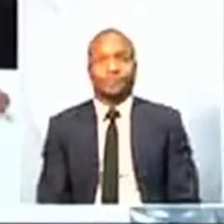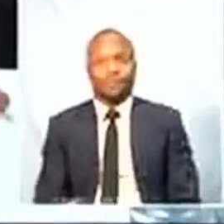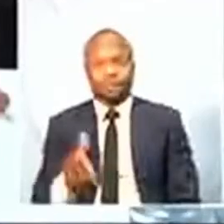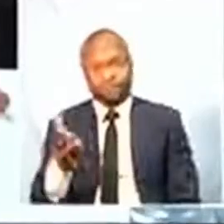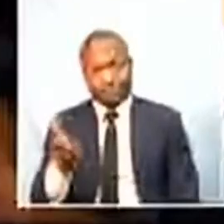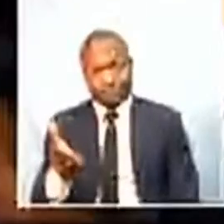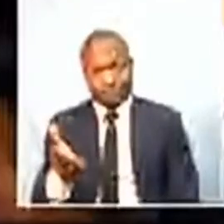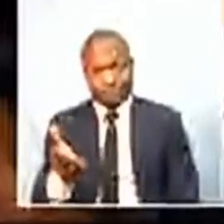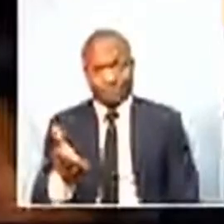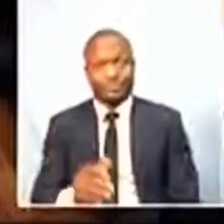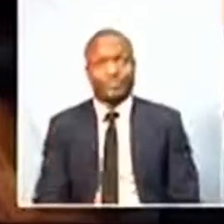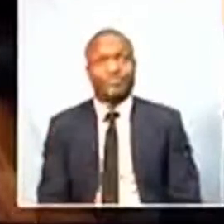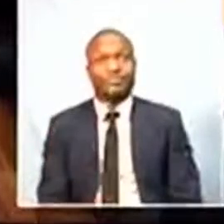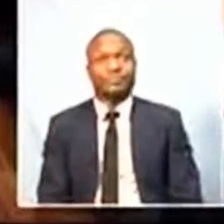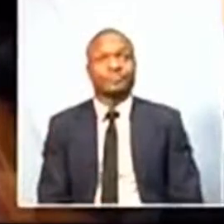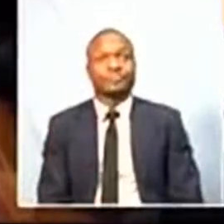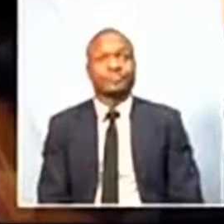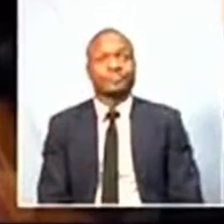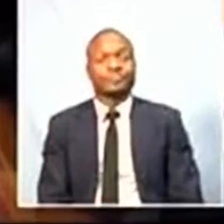Yes.